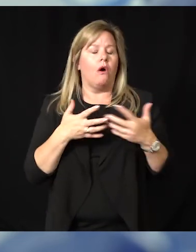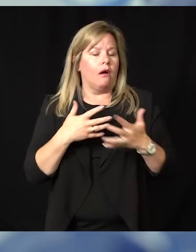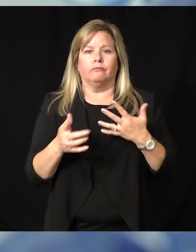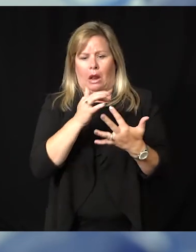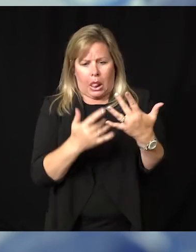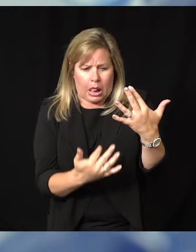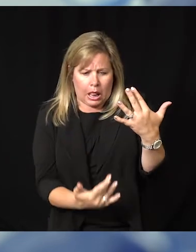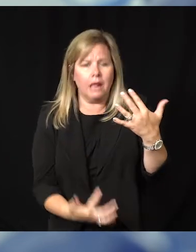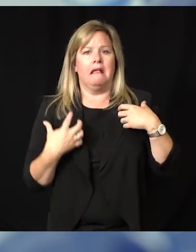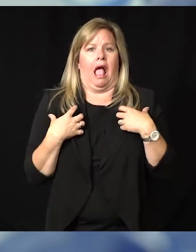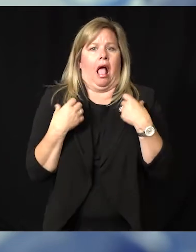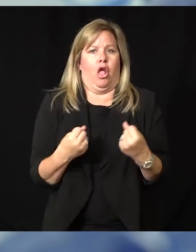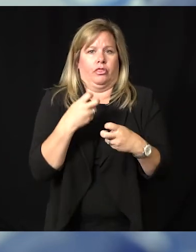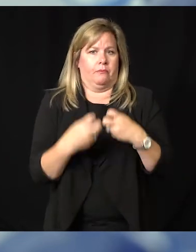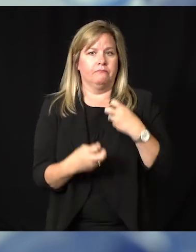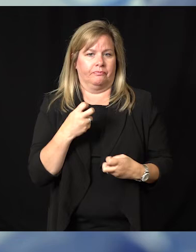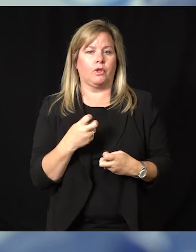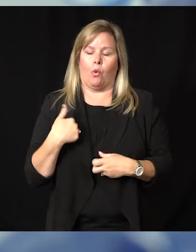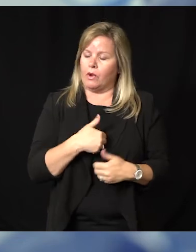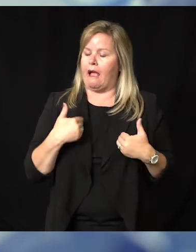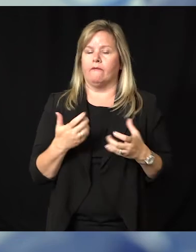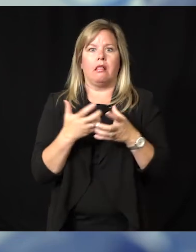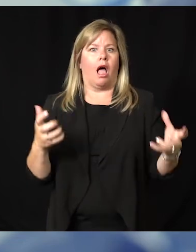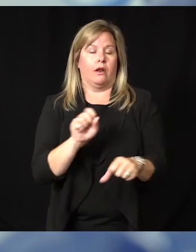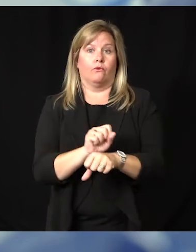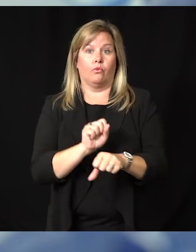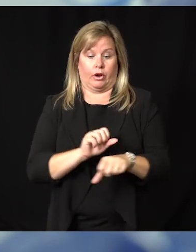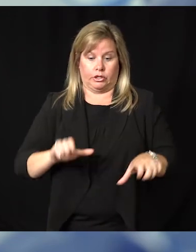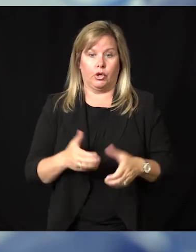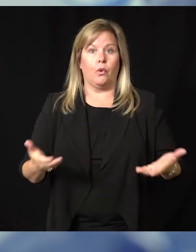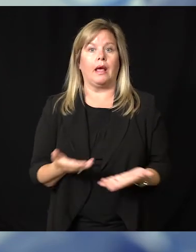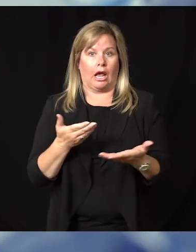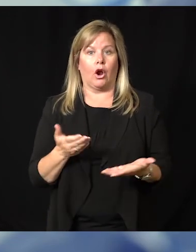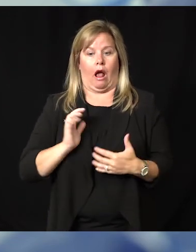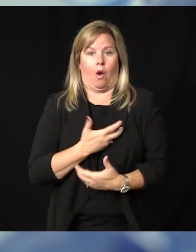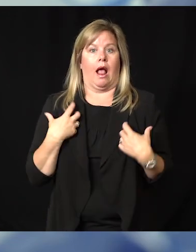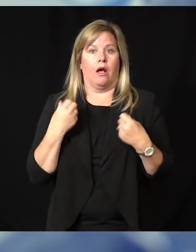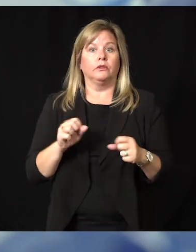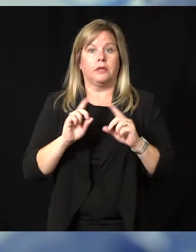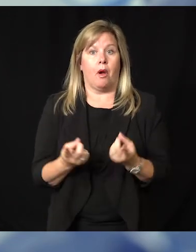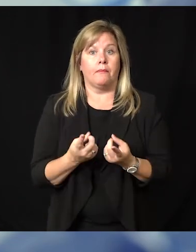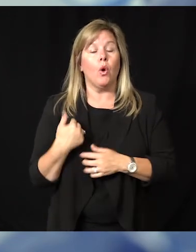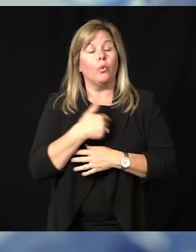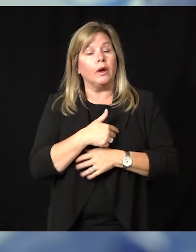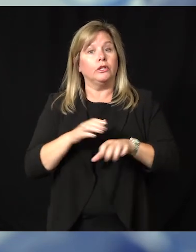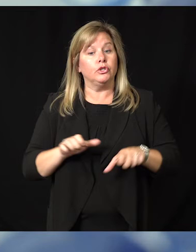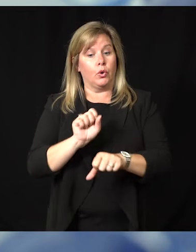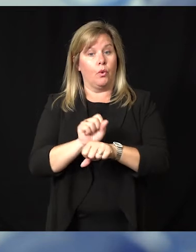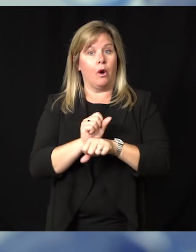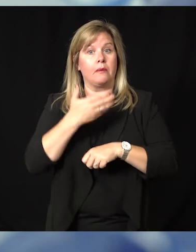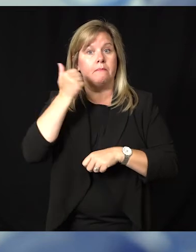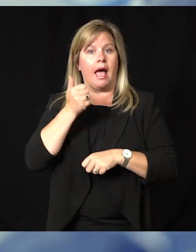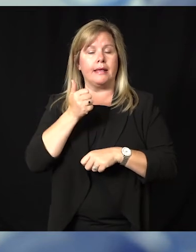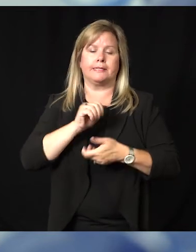more. We'll always have a lot of work to do here at the Kent County Health Department, and we know that we do that work best when we